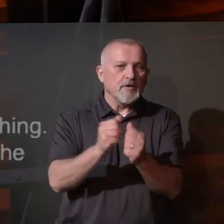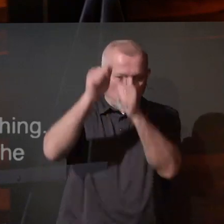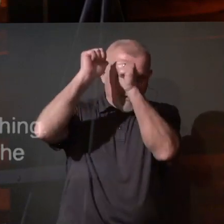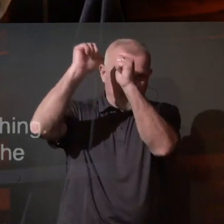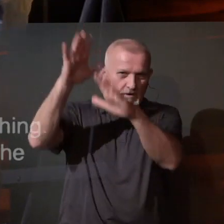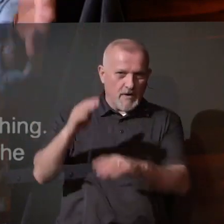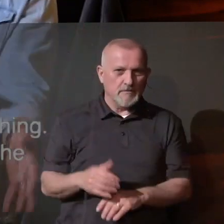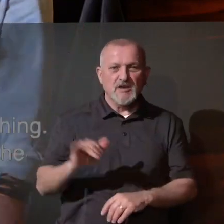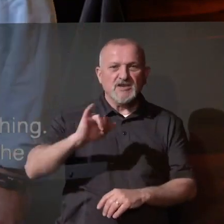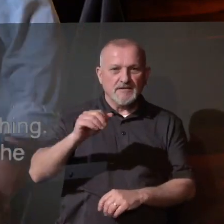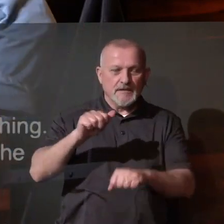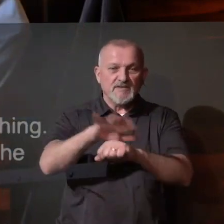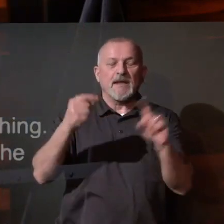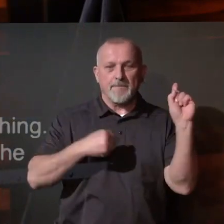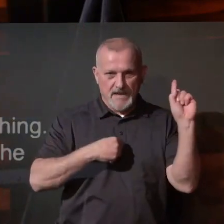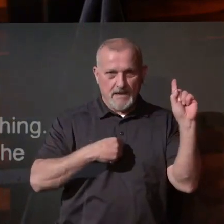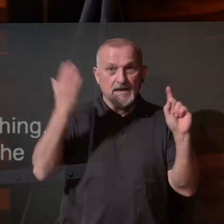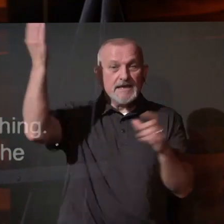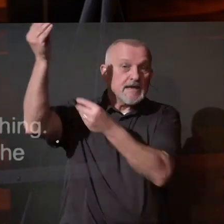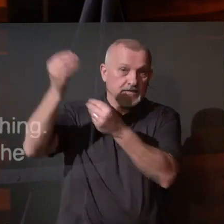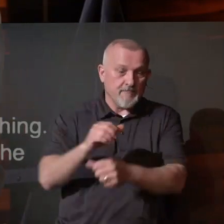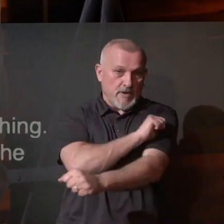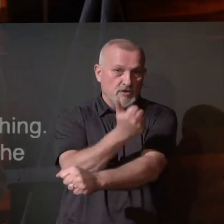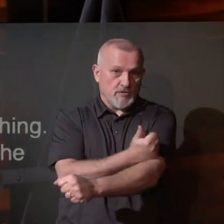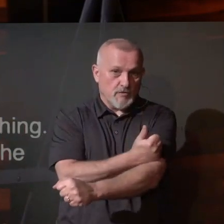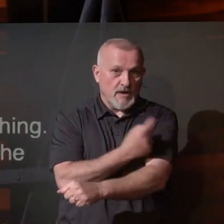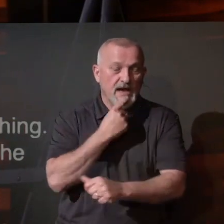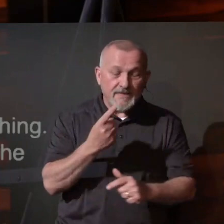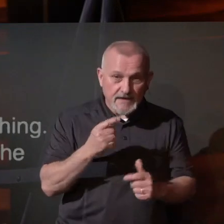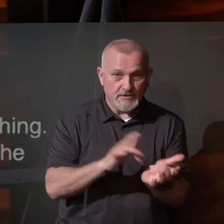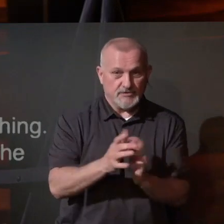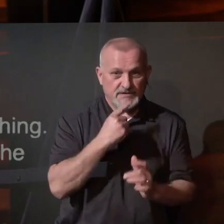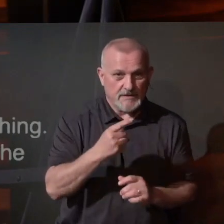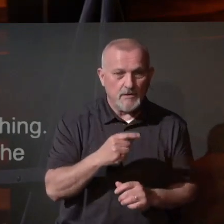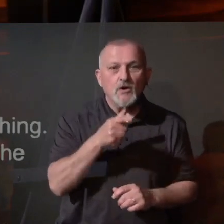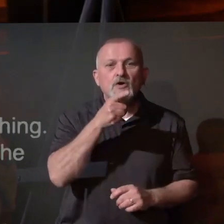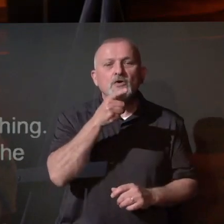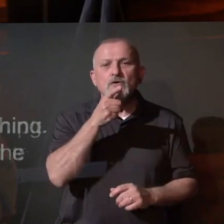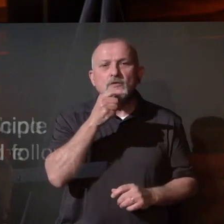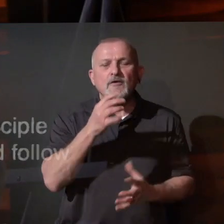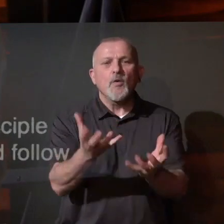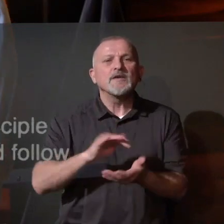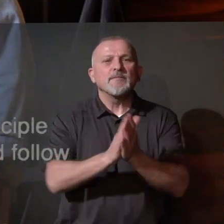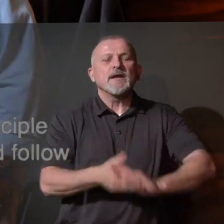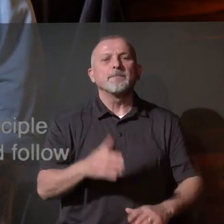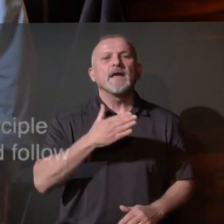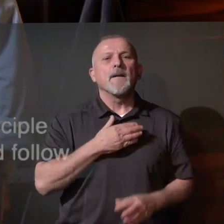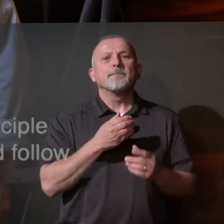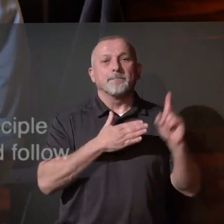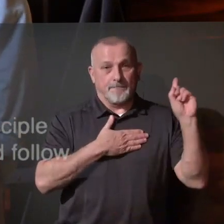who has given me this authority." Then he said to them, "Whoever wants to be my disciple must